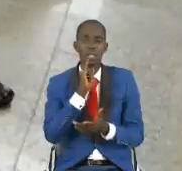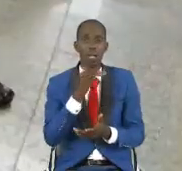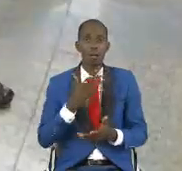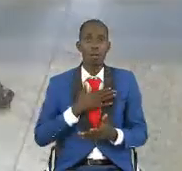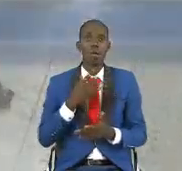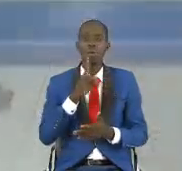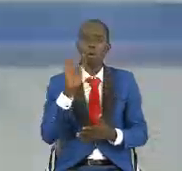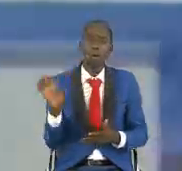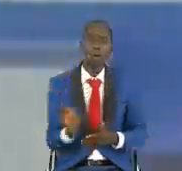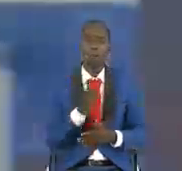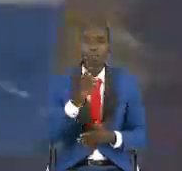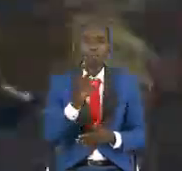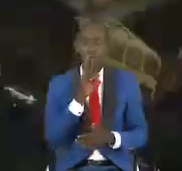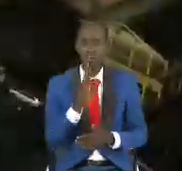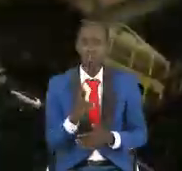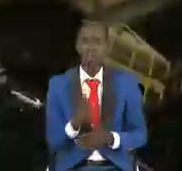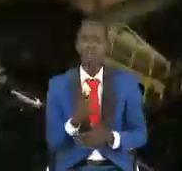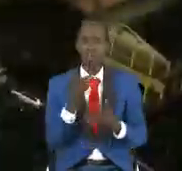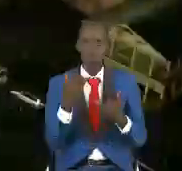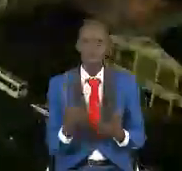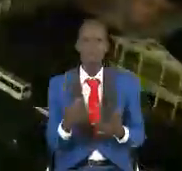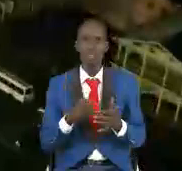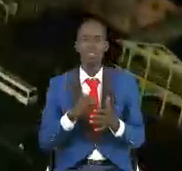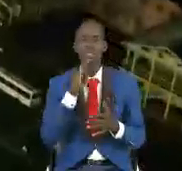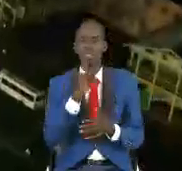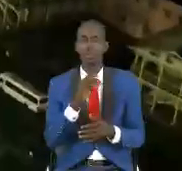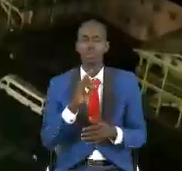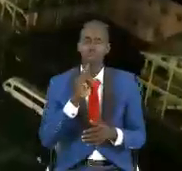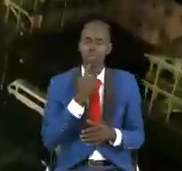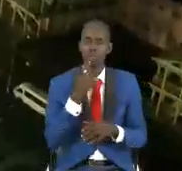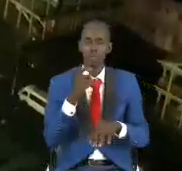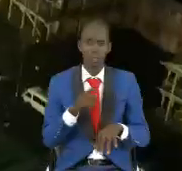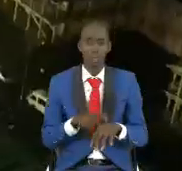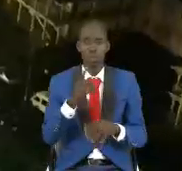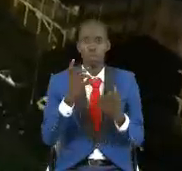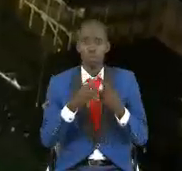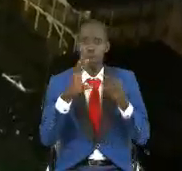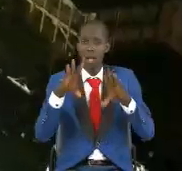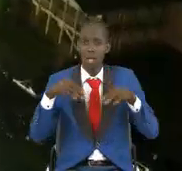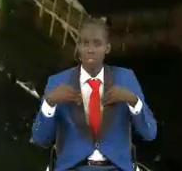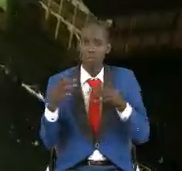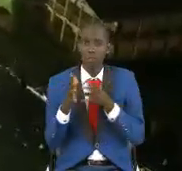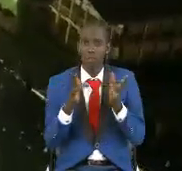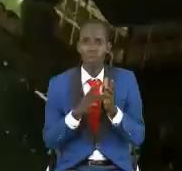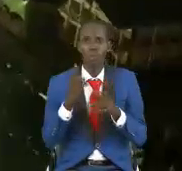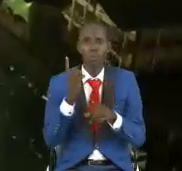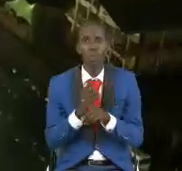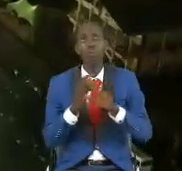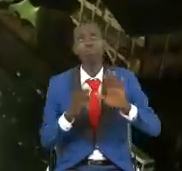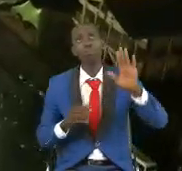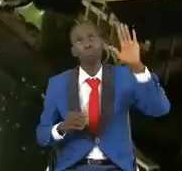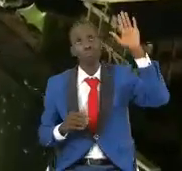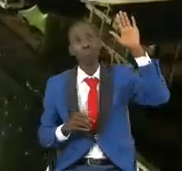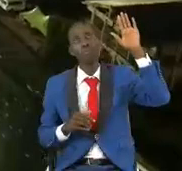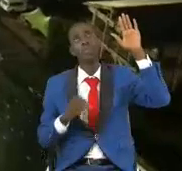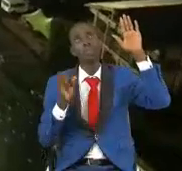are, heads bowed and eyes closed, just raise up your hand and say, yes, Lord, I am here.